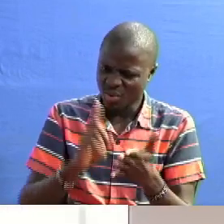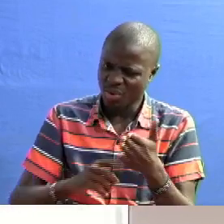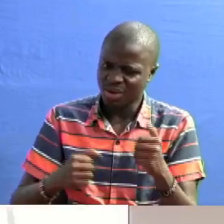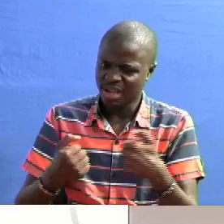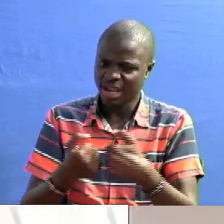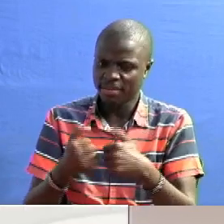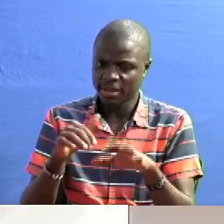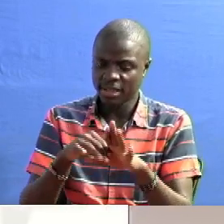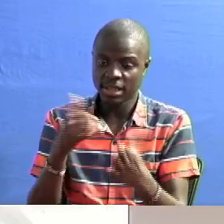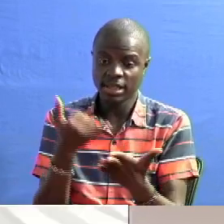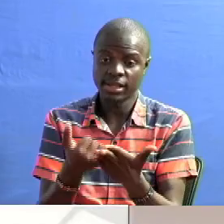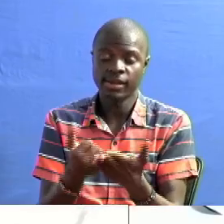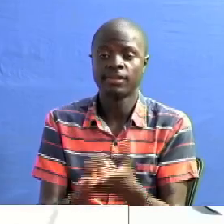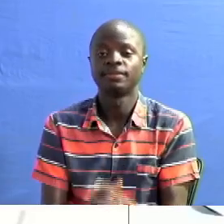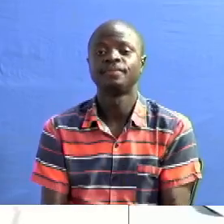therapy.